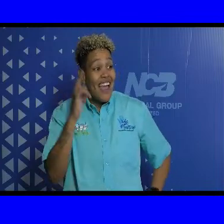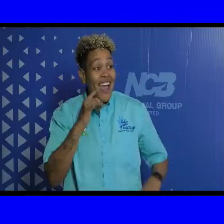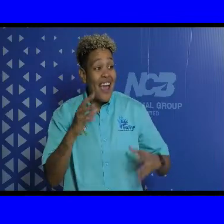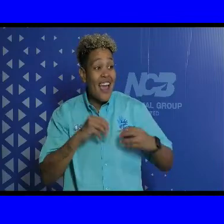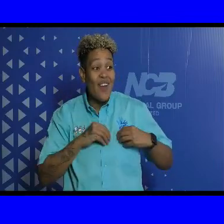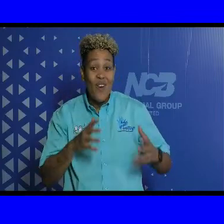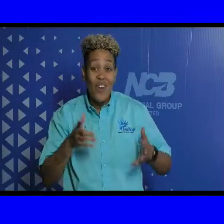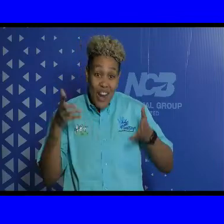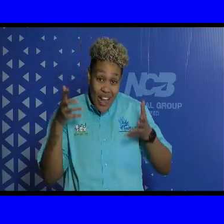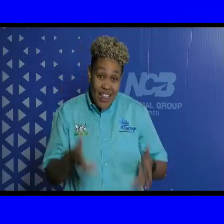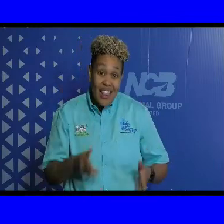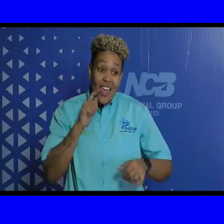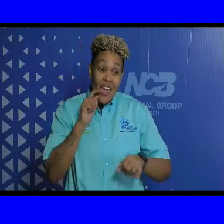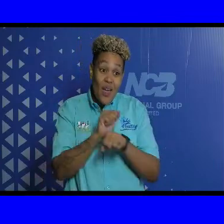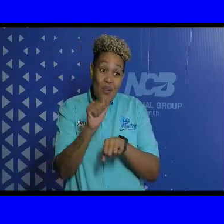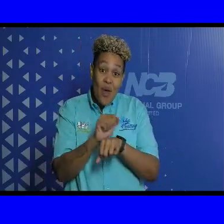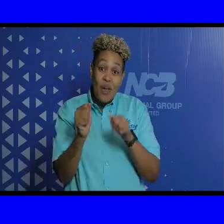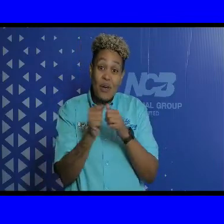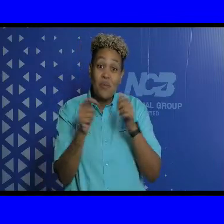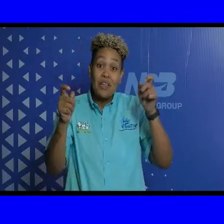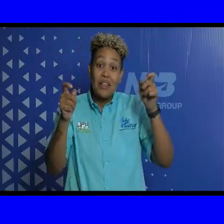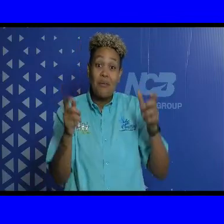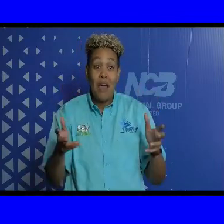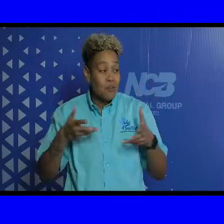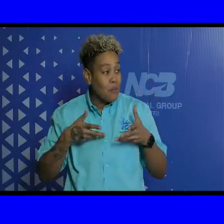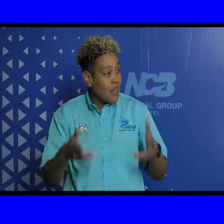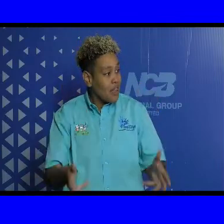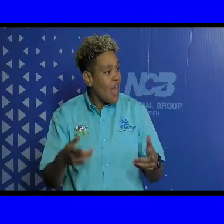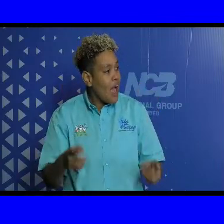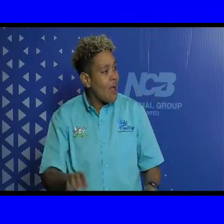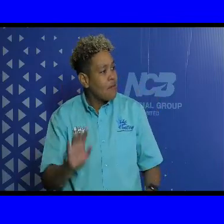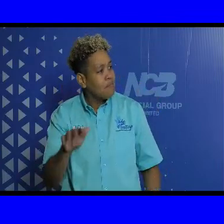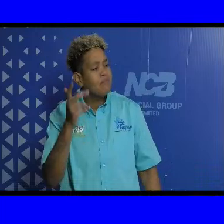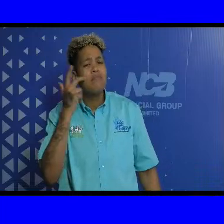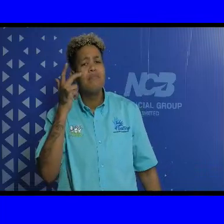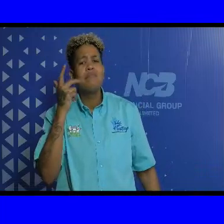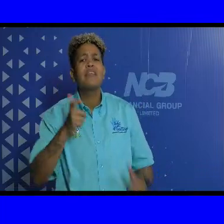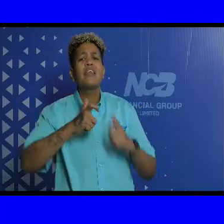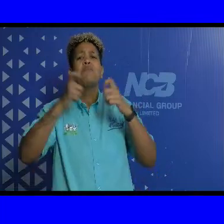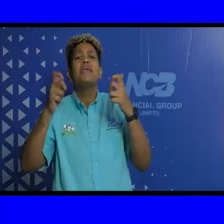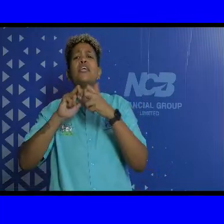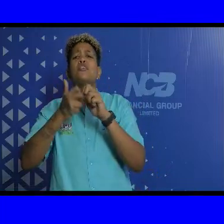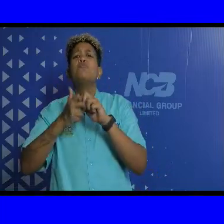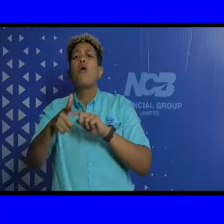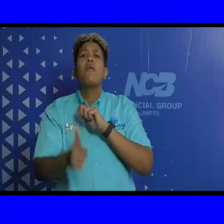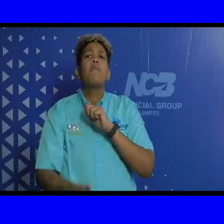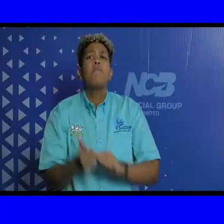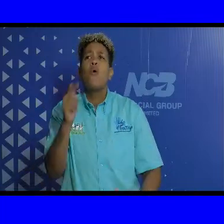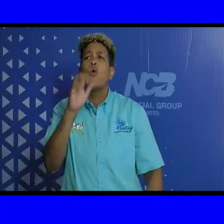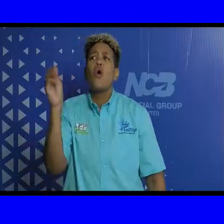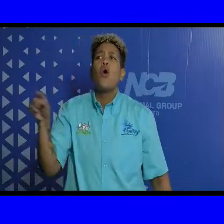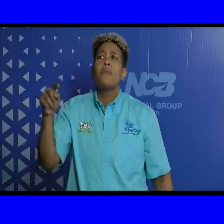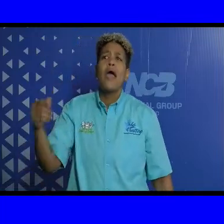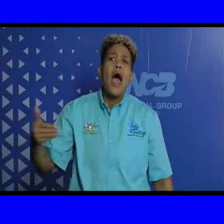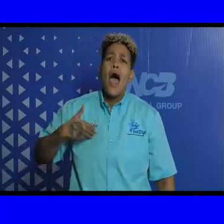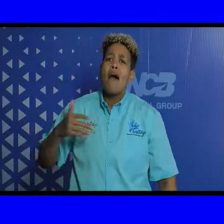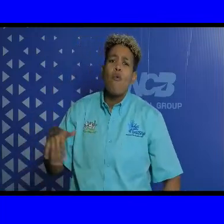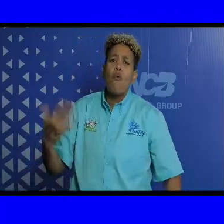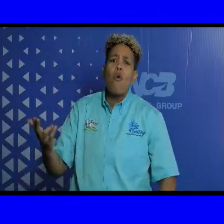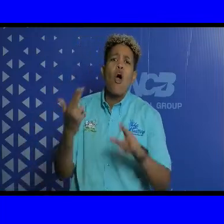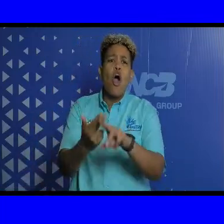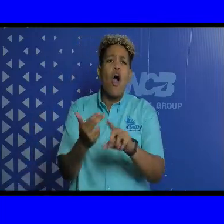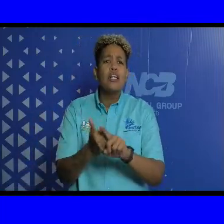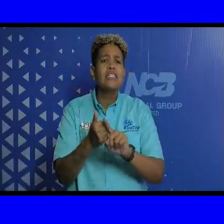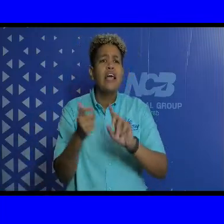in the house working with management. You see, the biggest problem that most companies have is what is